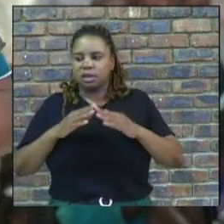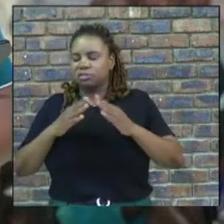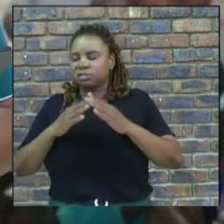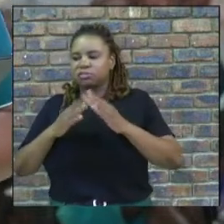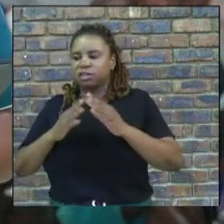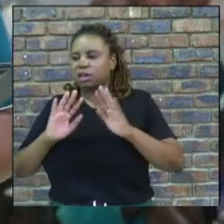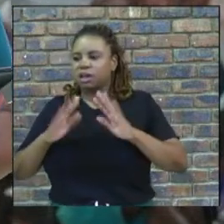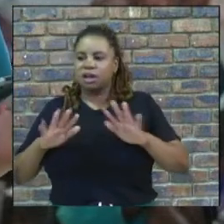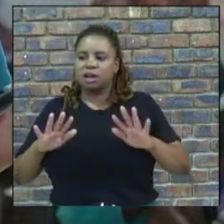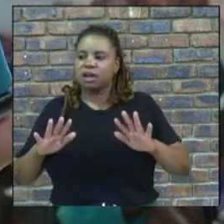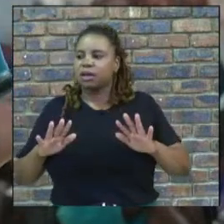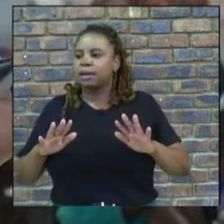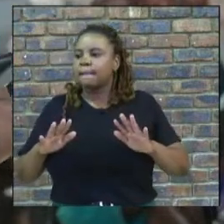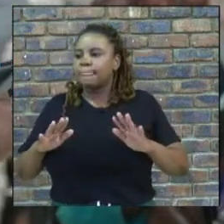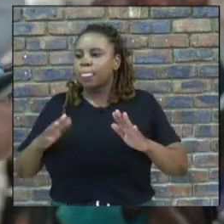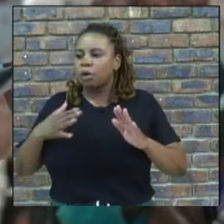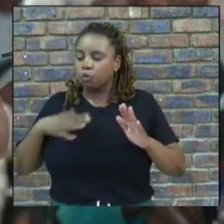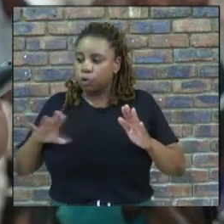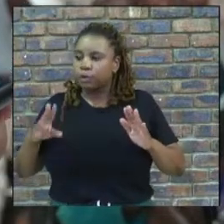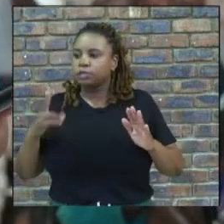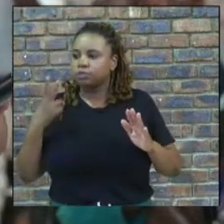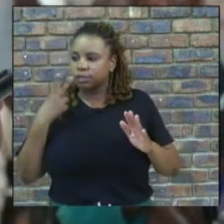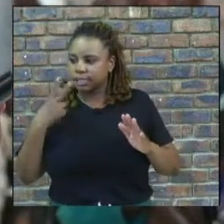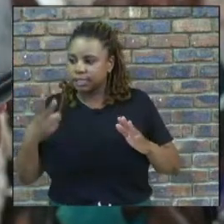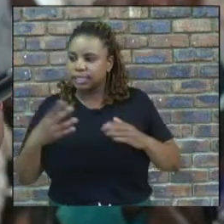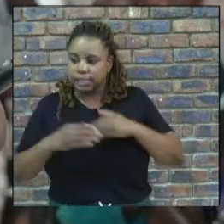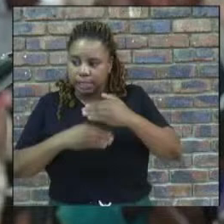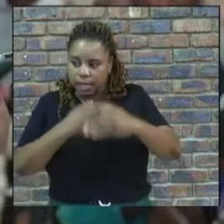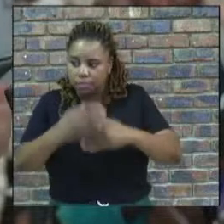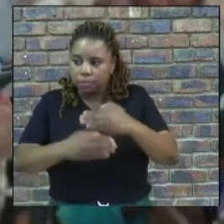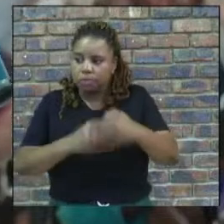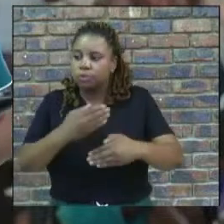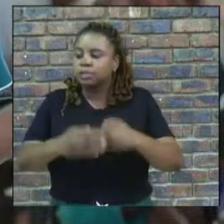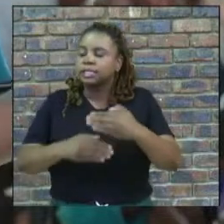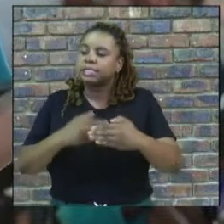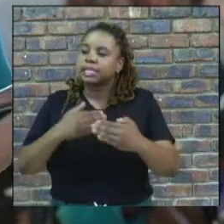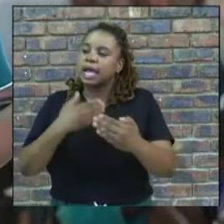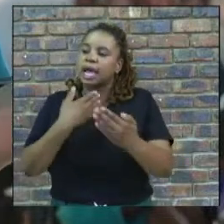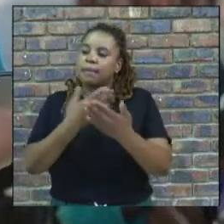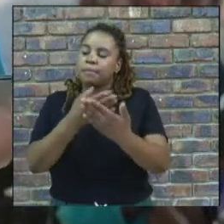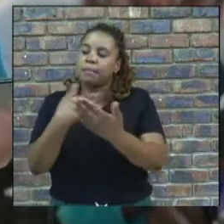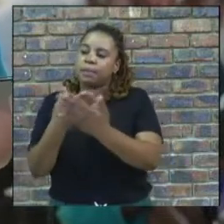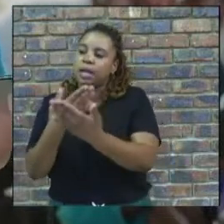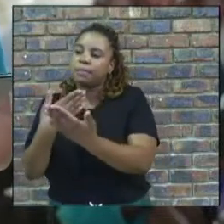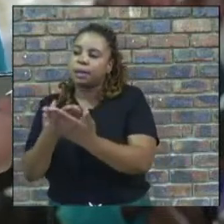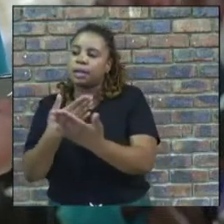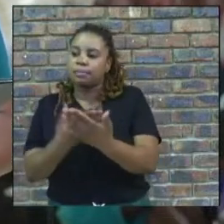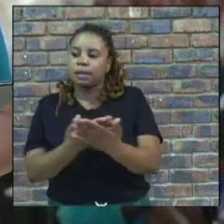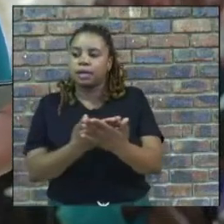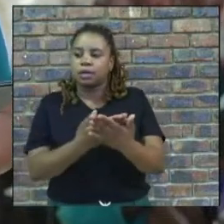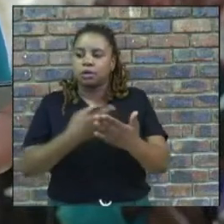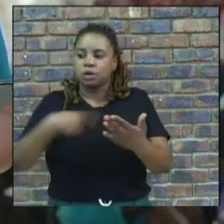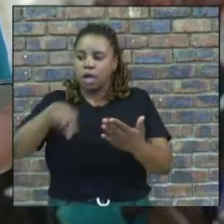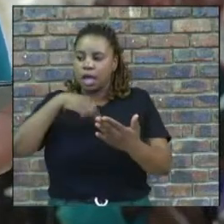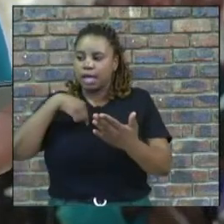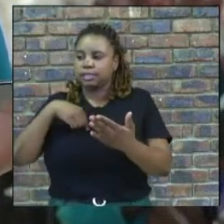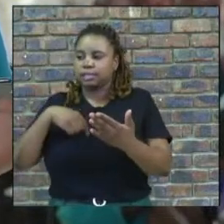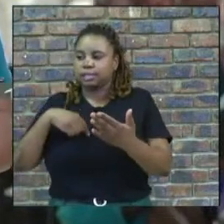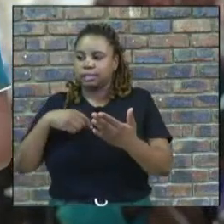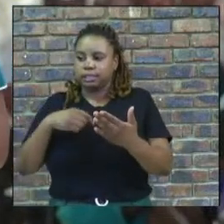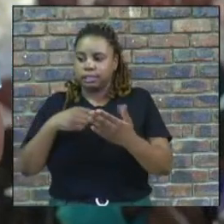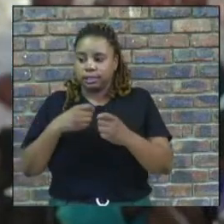that process of reconstruction and development, especially for our smaller companies or our smaller clients. We